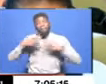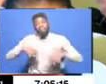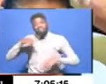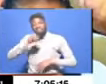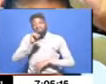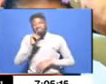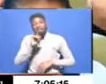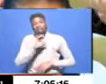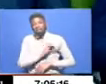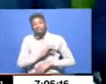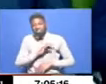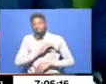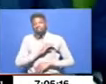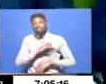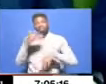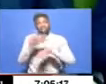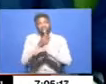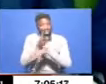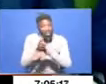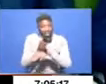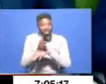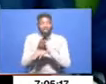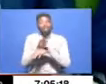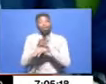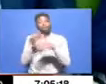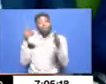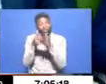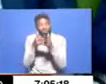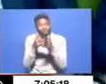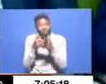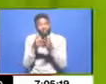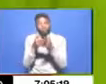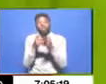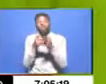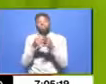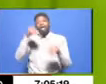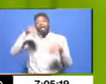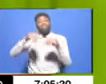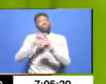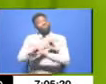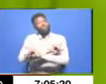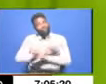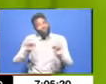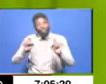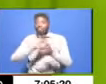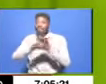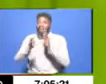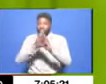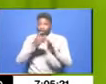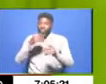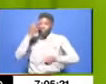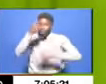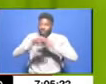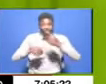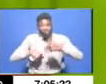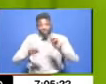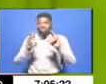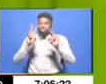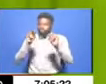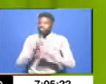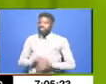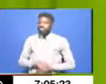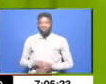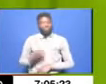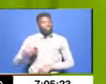uongozi bila kufuata kwa taratibu zote za kisheria zilizowekwa. As a referee, of course, we